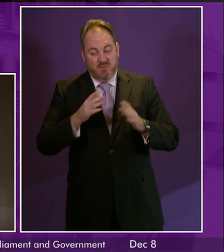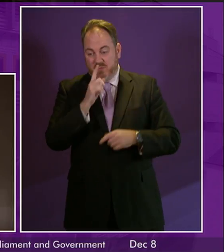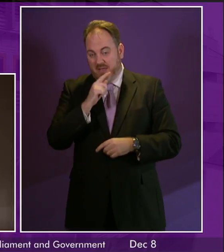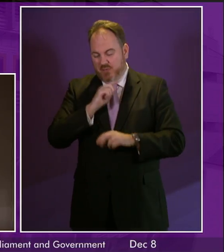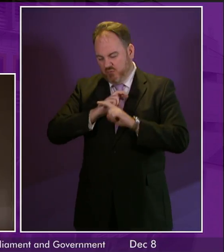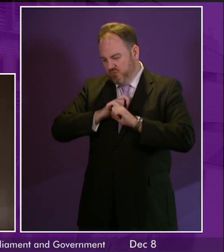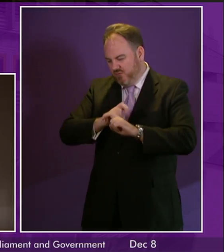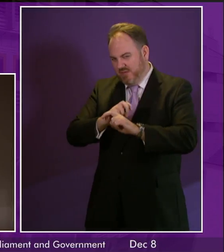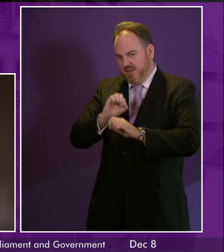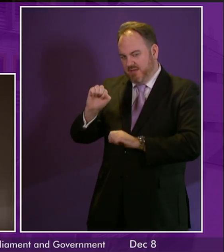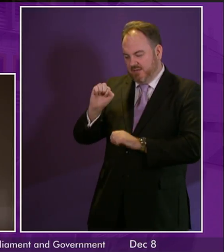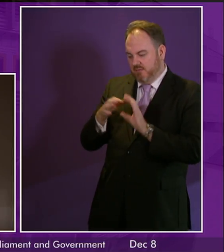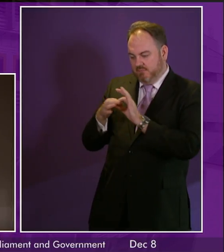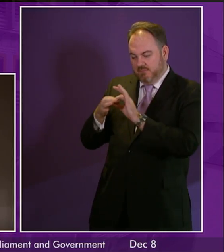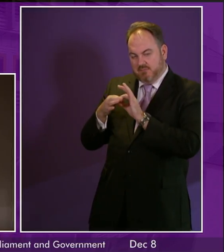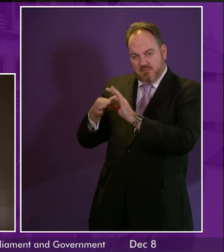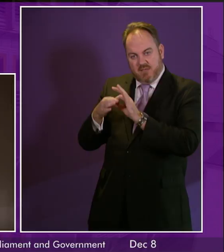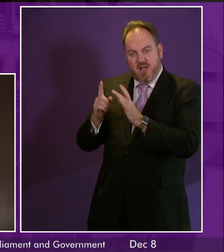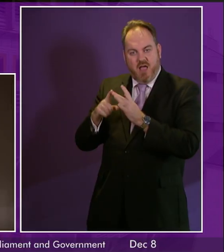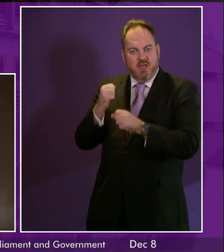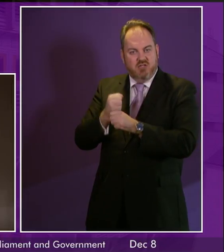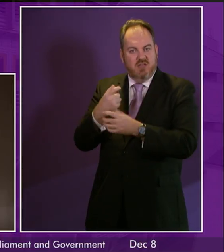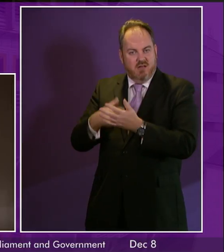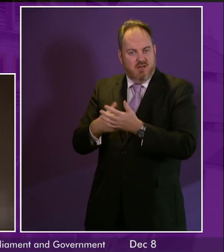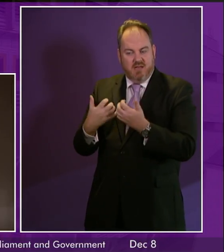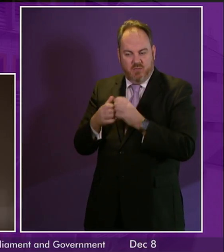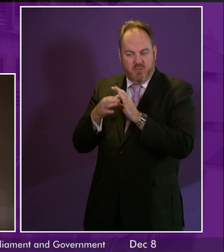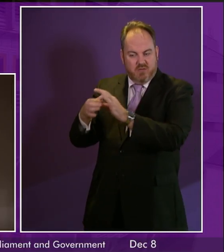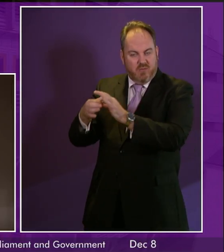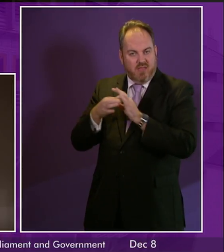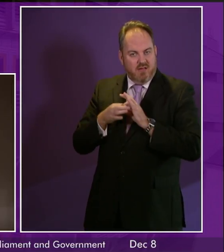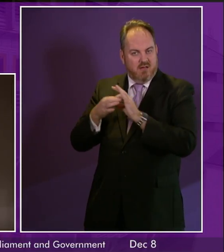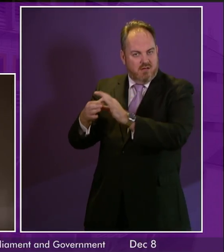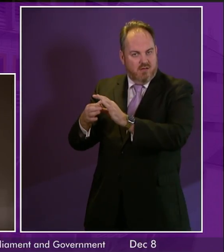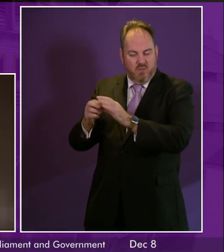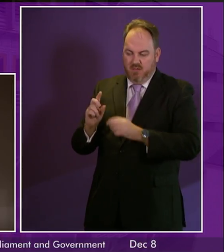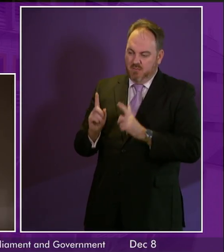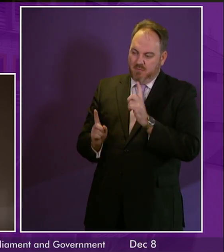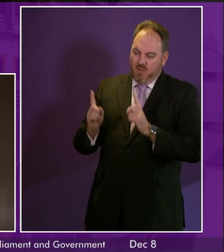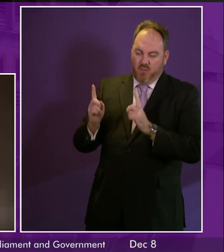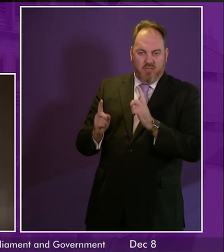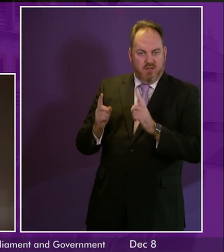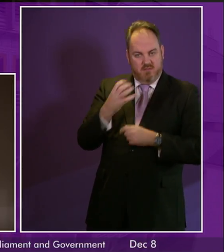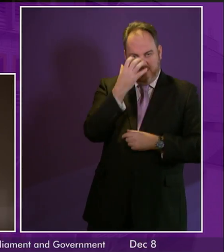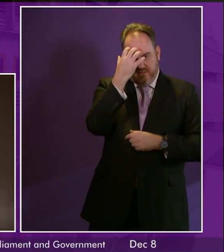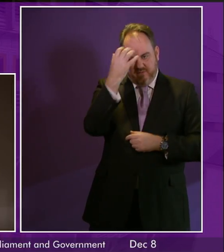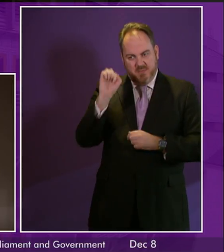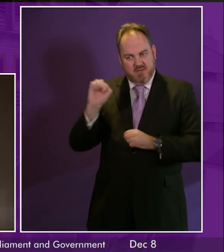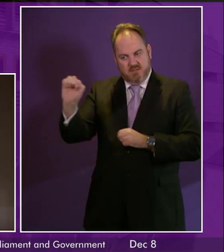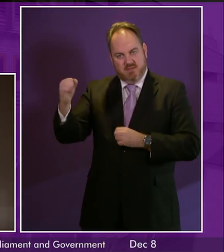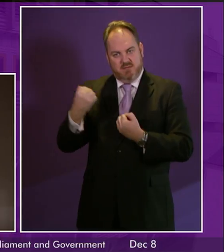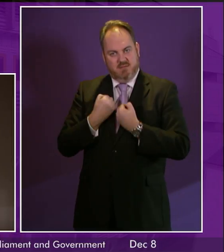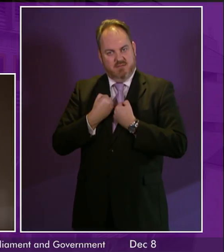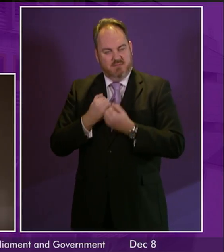relations. This agreement is intended to provide a mechanism via which scrutiny of intergovernmental relations can be undertaken